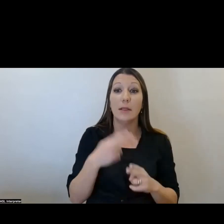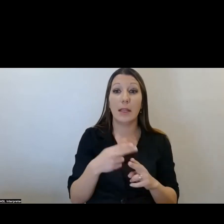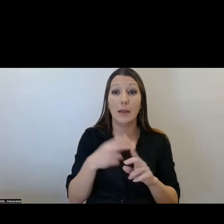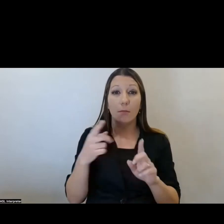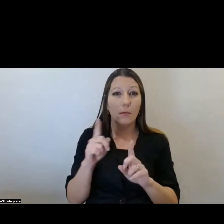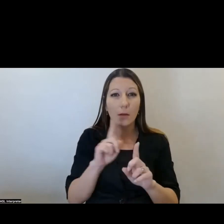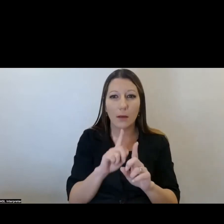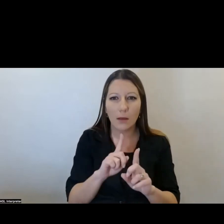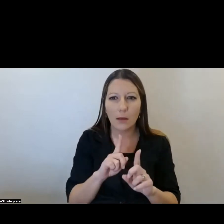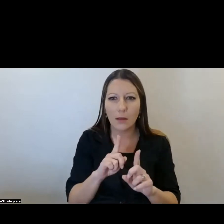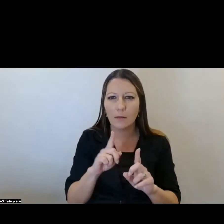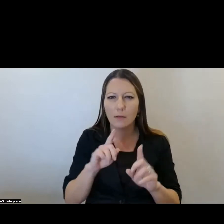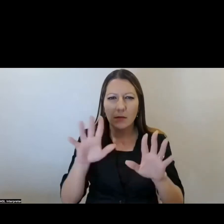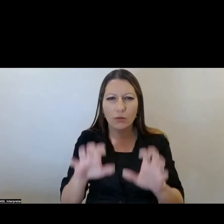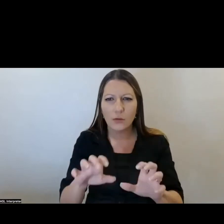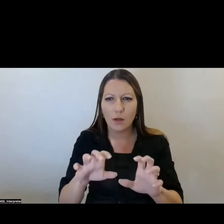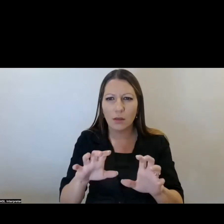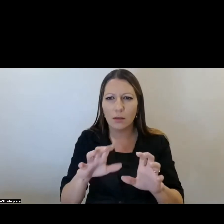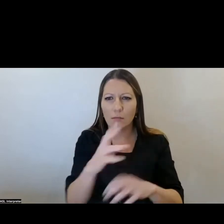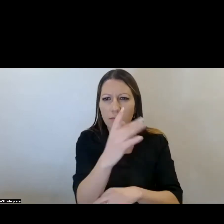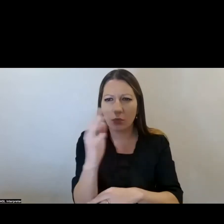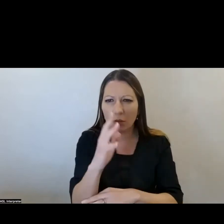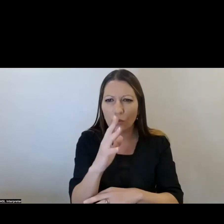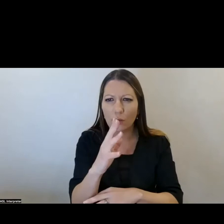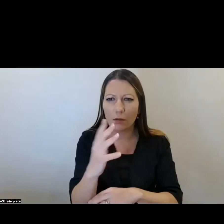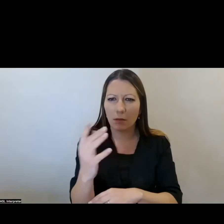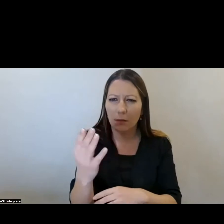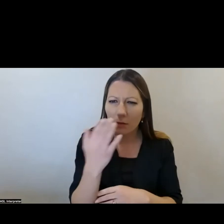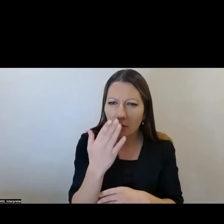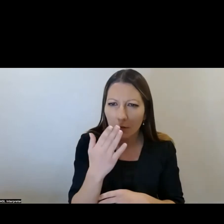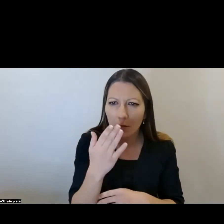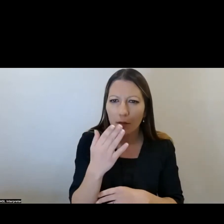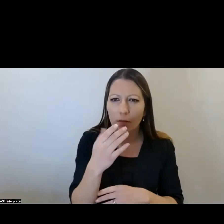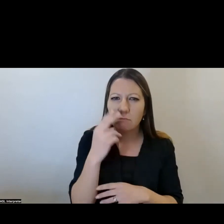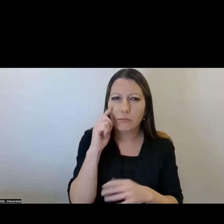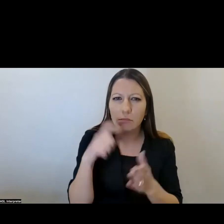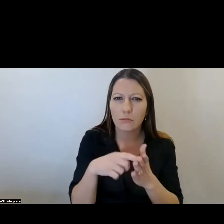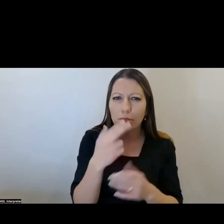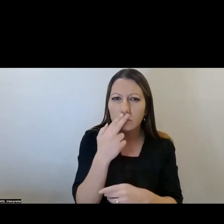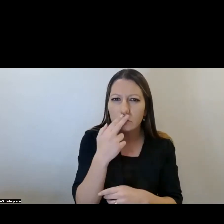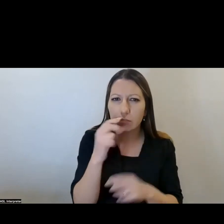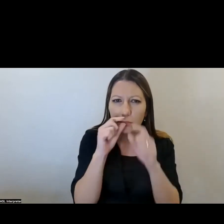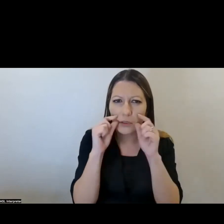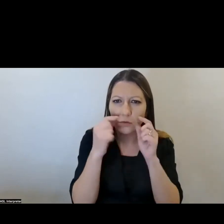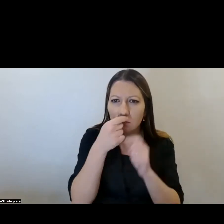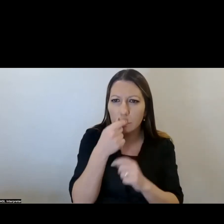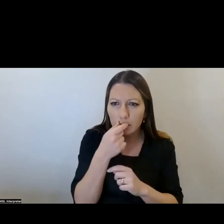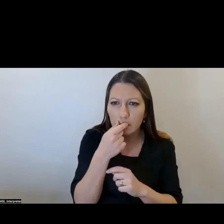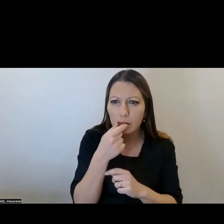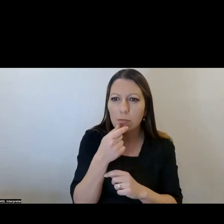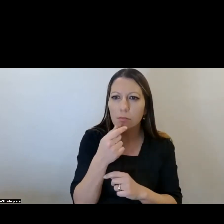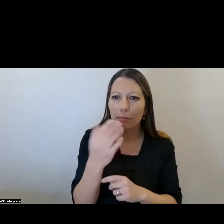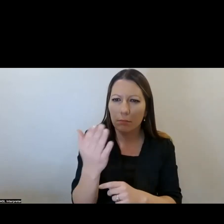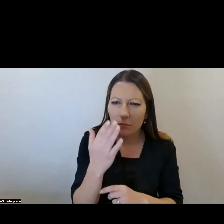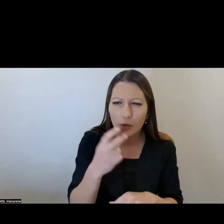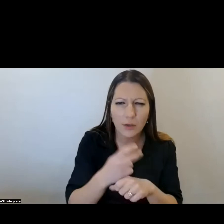Kampf. One never sees your face, something black and burly following me. Your cartoon nimbus gives me hope. You're coming in a